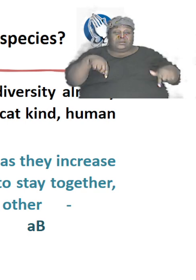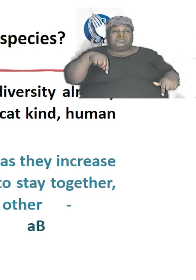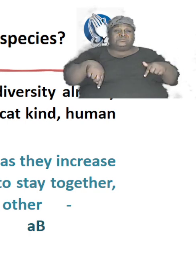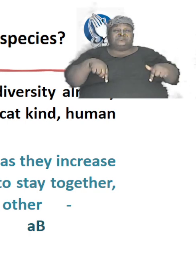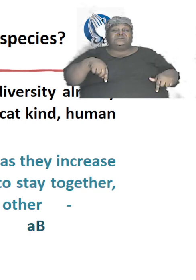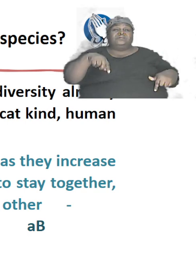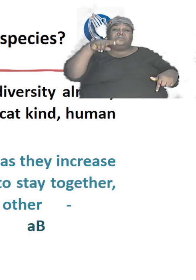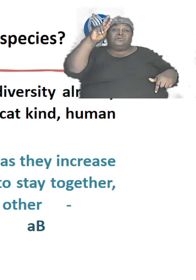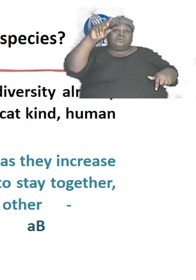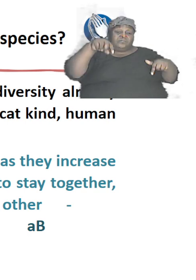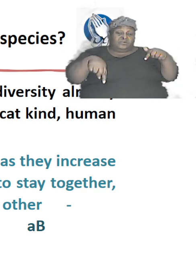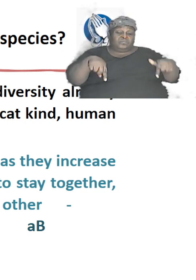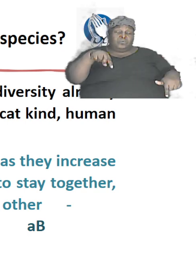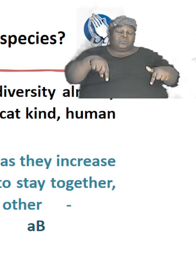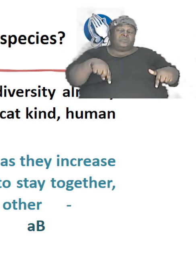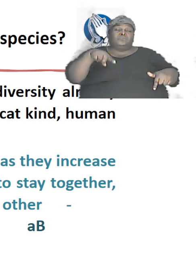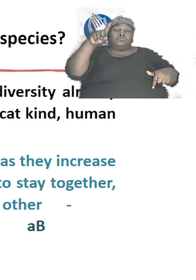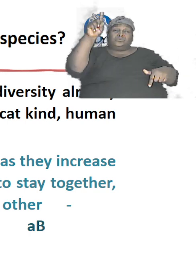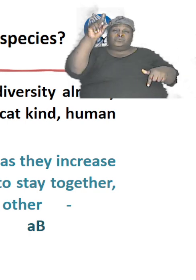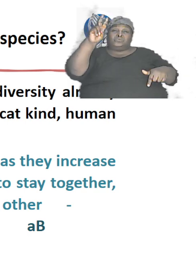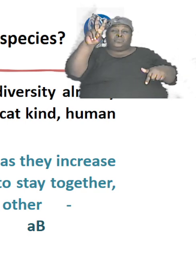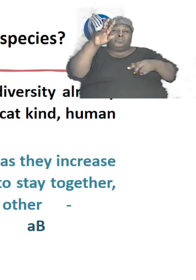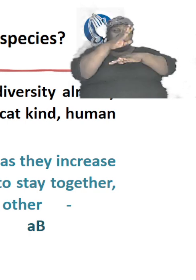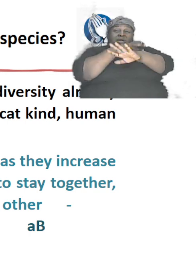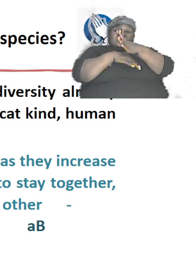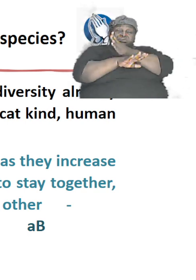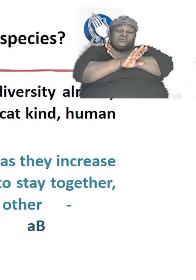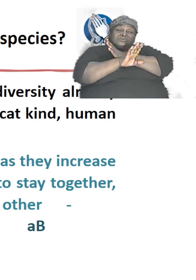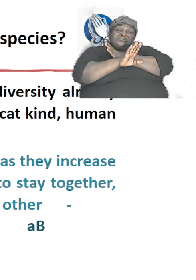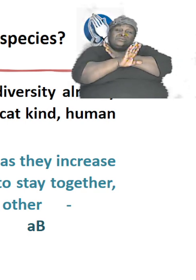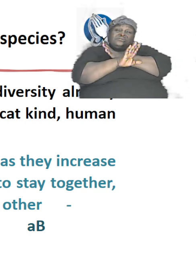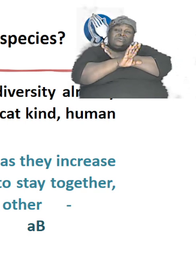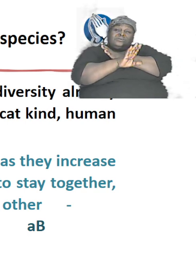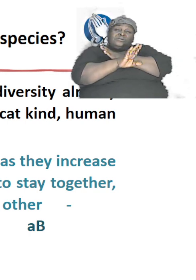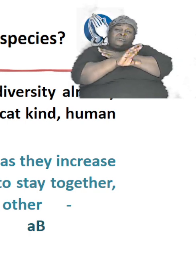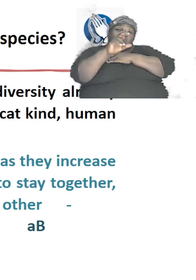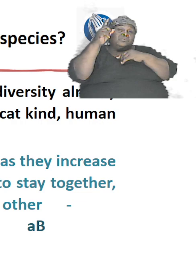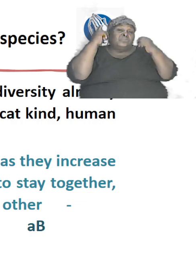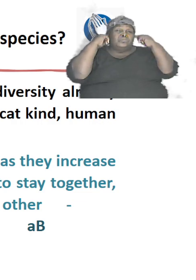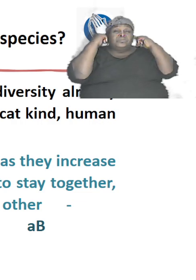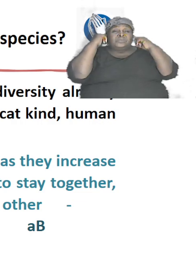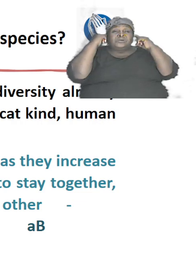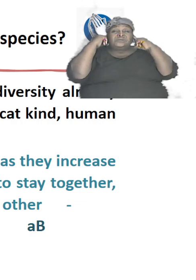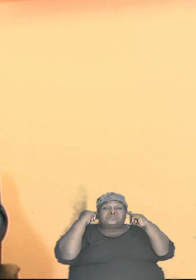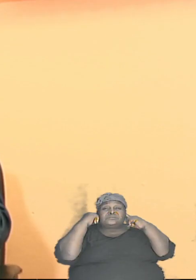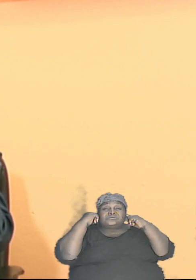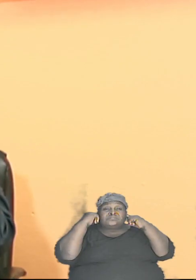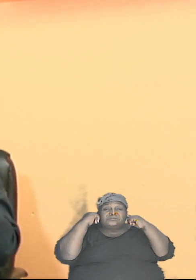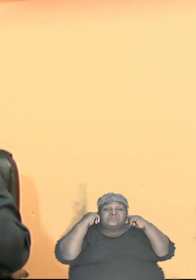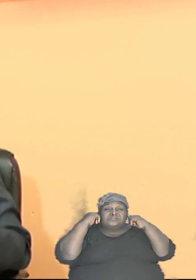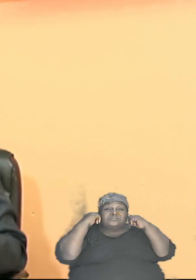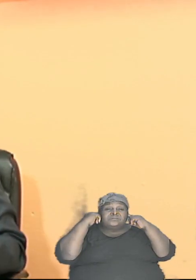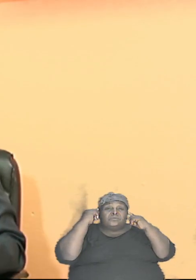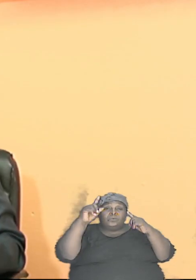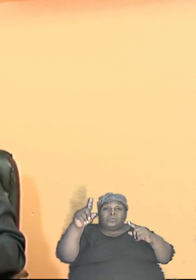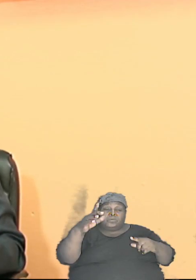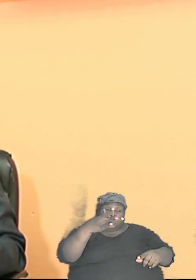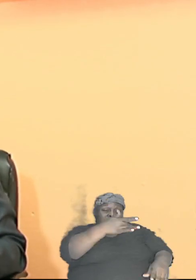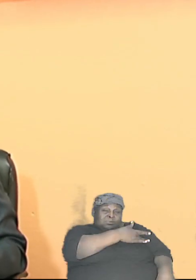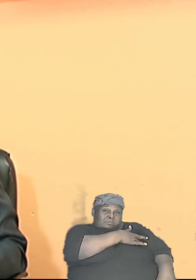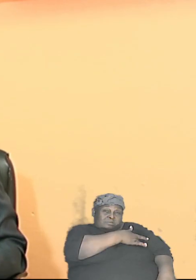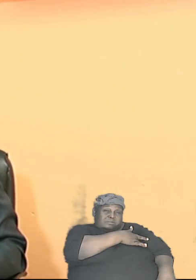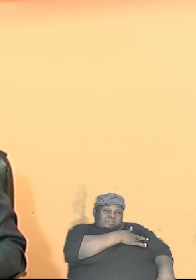two feet two hands sorry two ears one heart